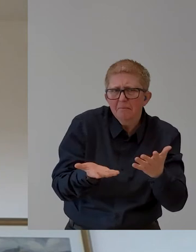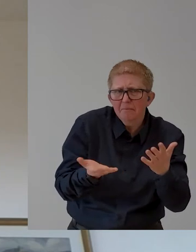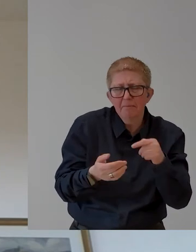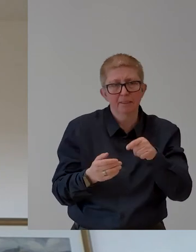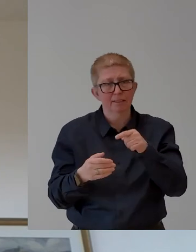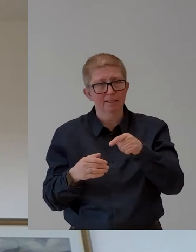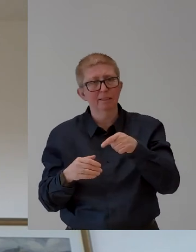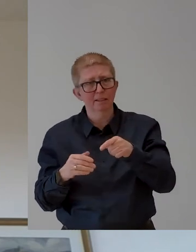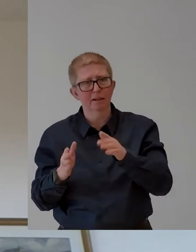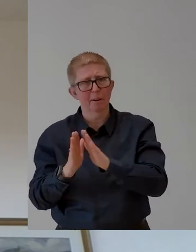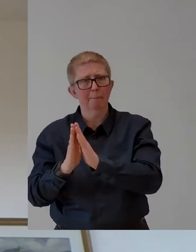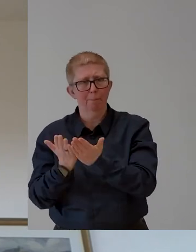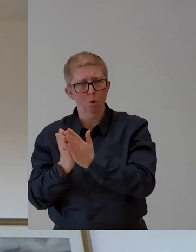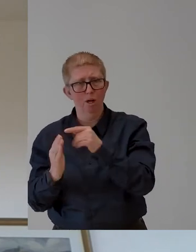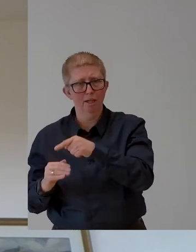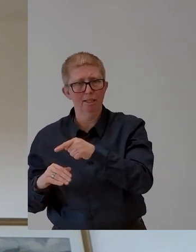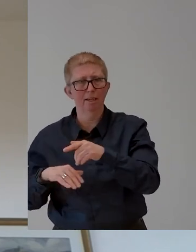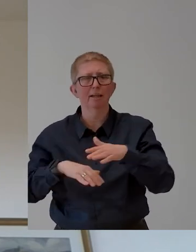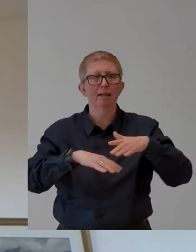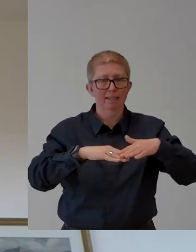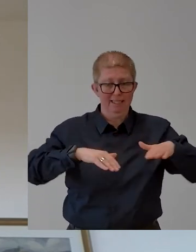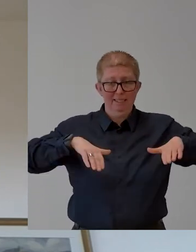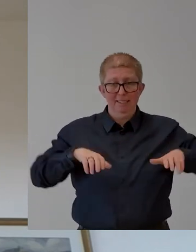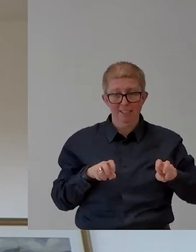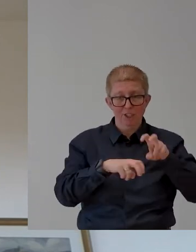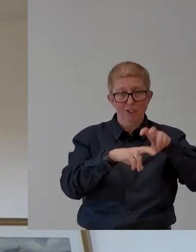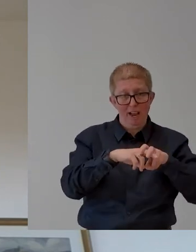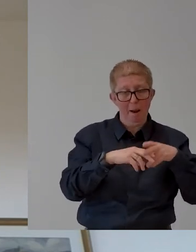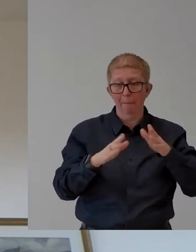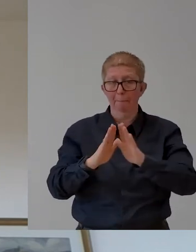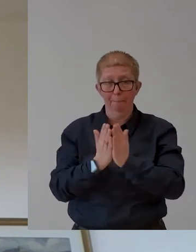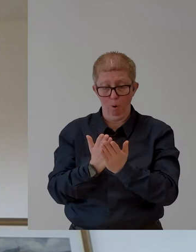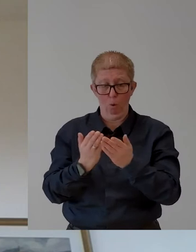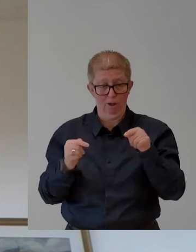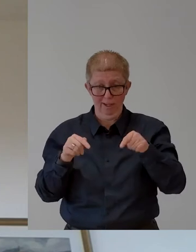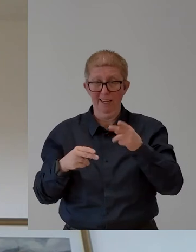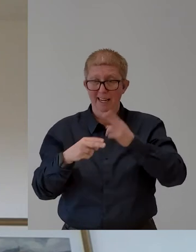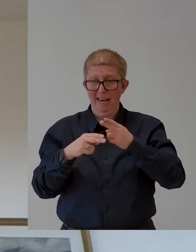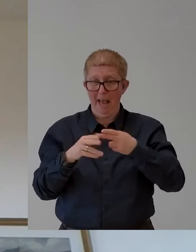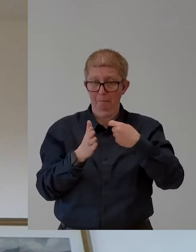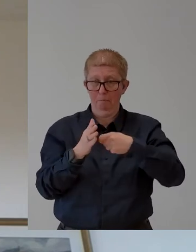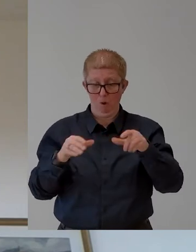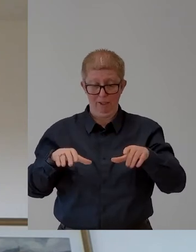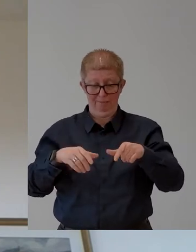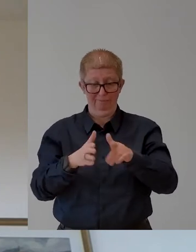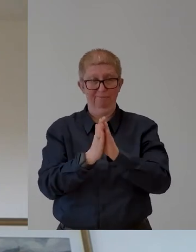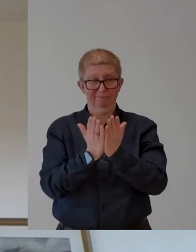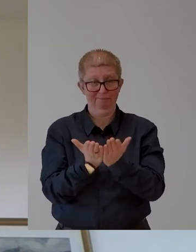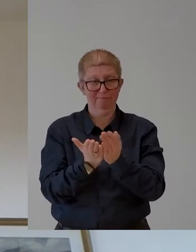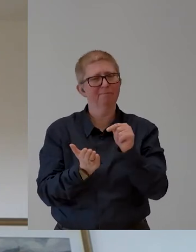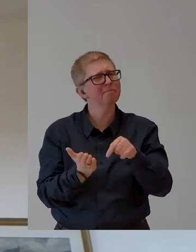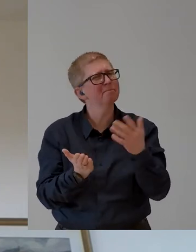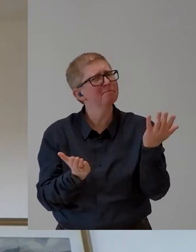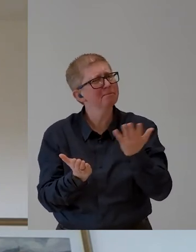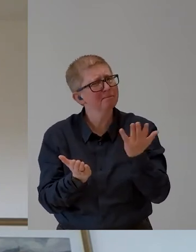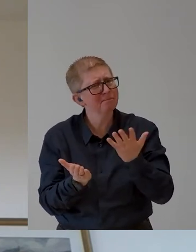with disabilities. The purpose of this project is to raise the awareness of our students on the importance of how to become